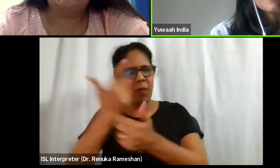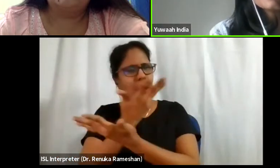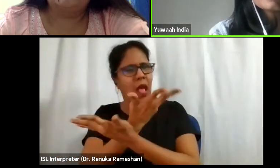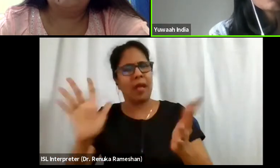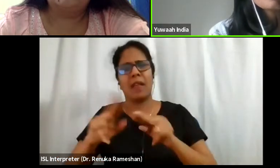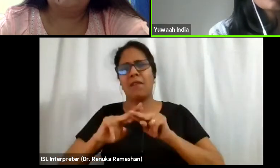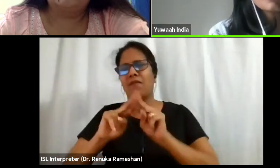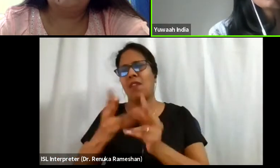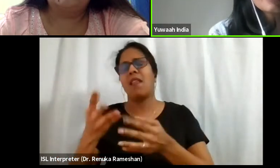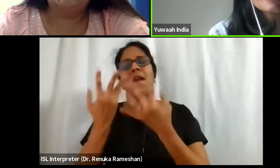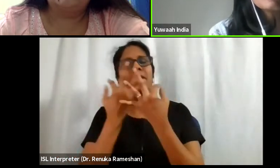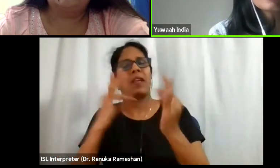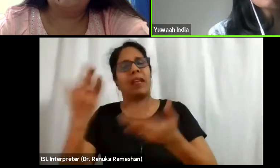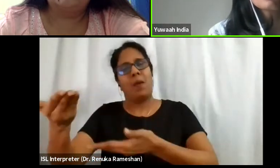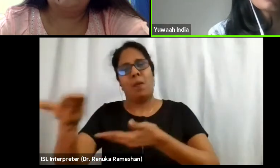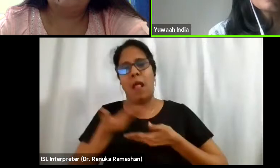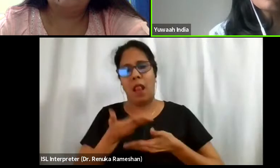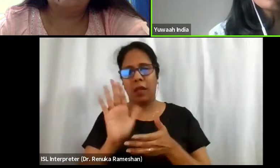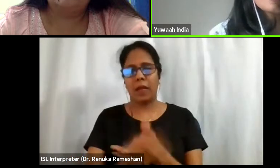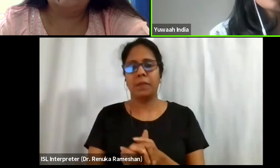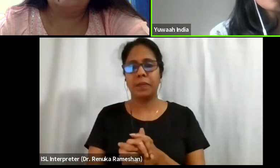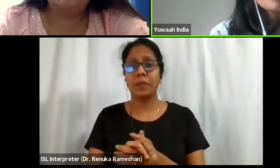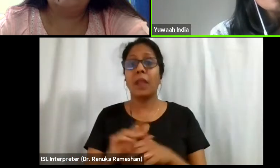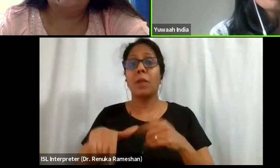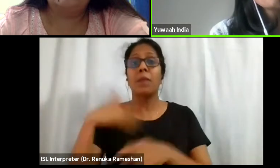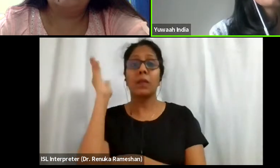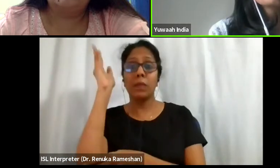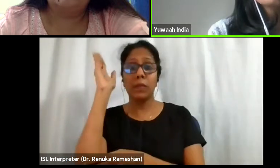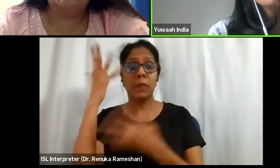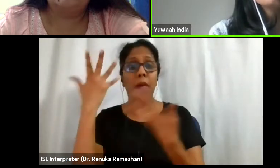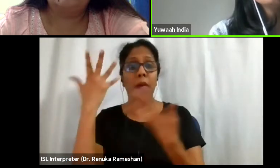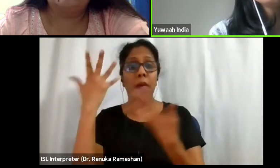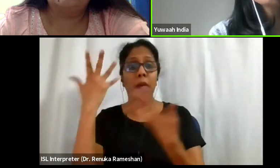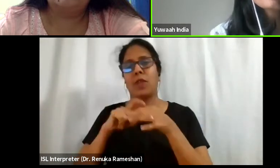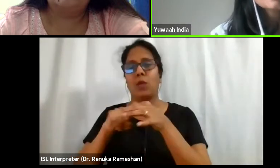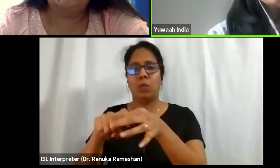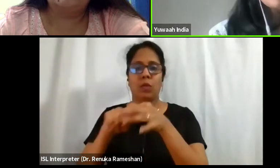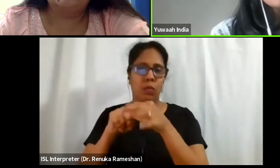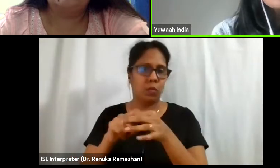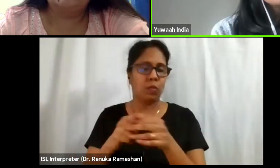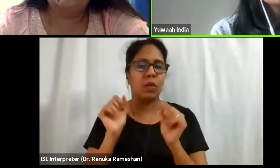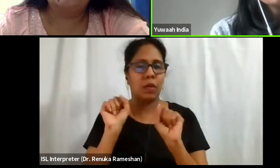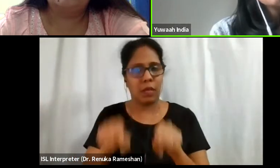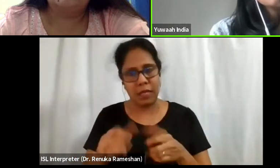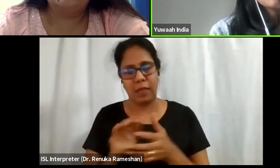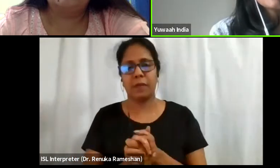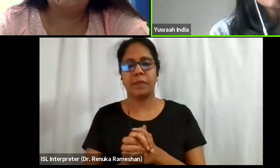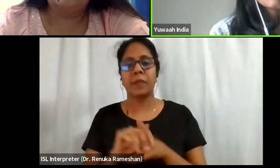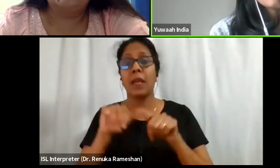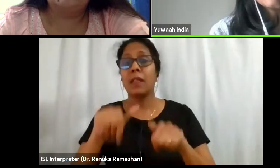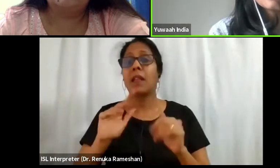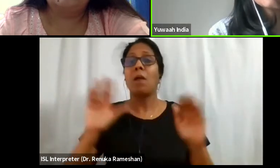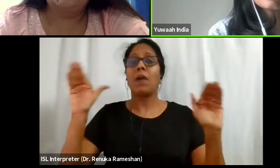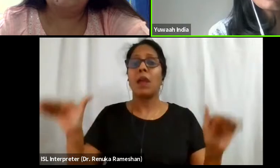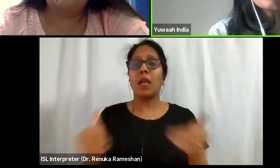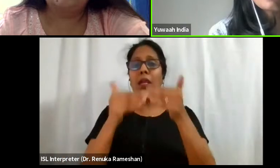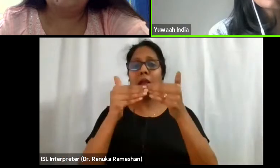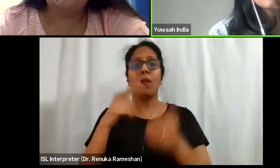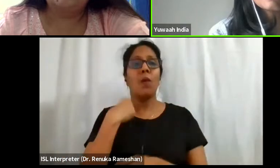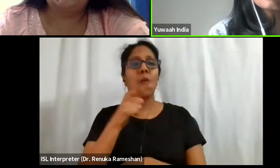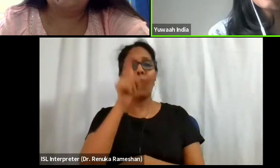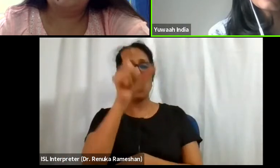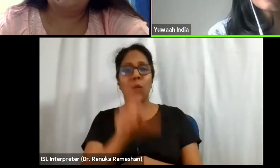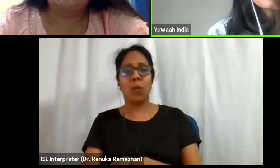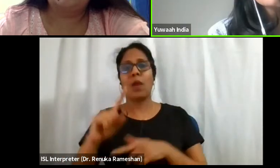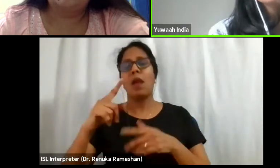after the presentation, but we'll try to make sure that they're all answered. And now I'll introduce the expert for today's session,